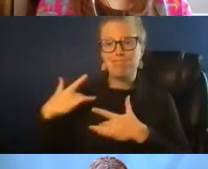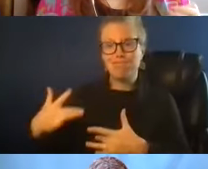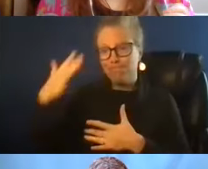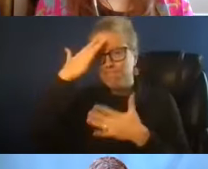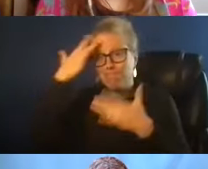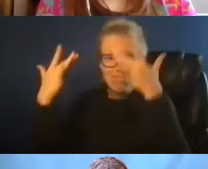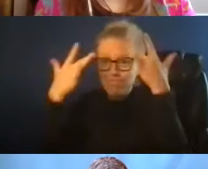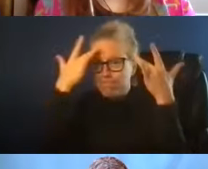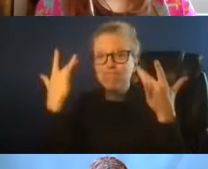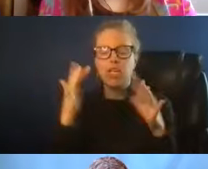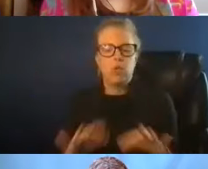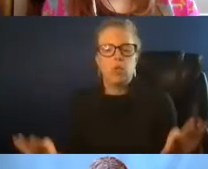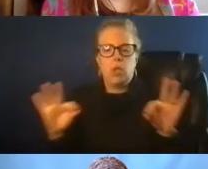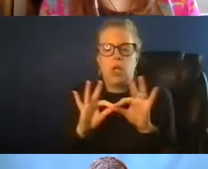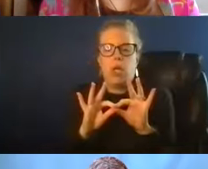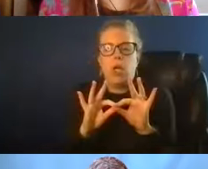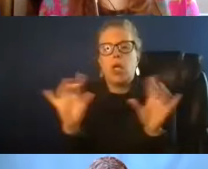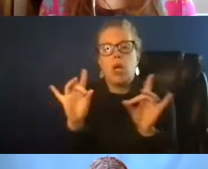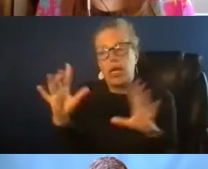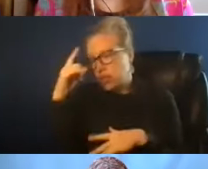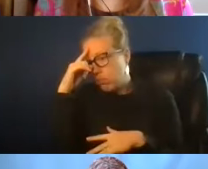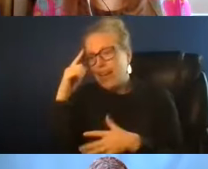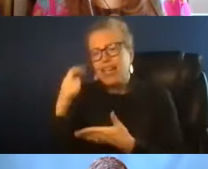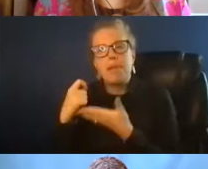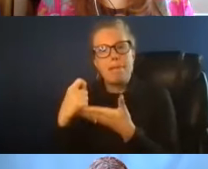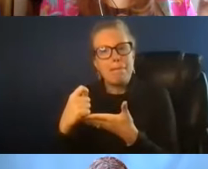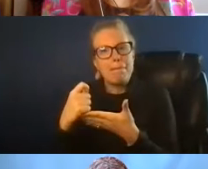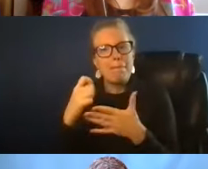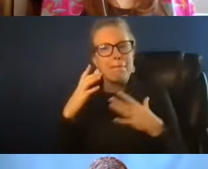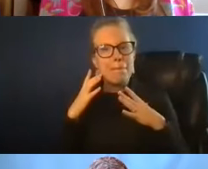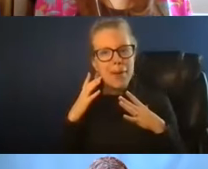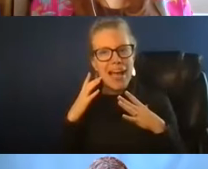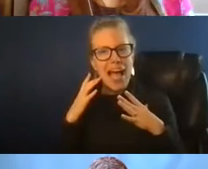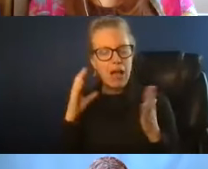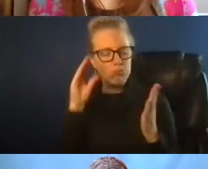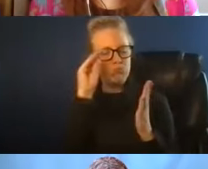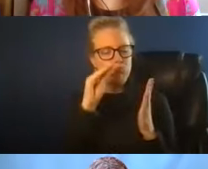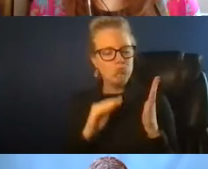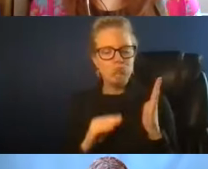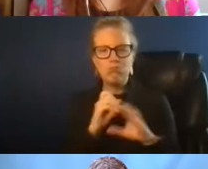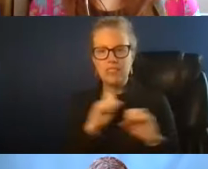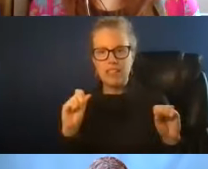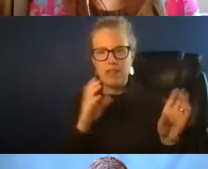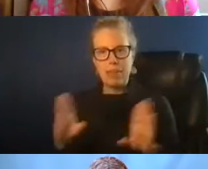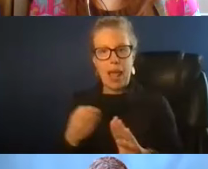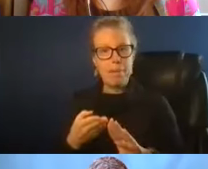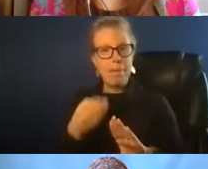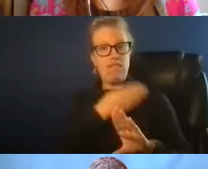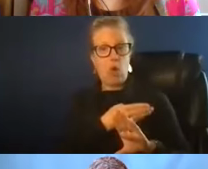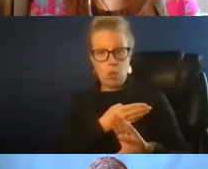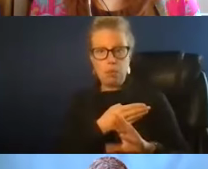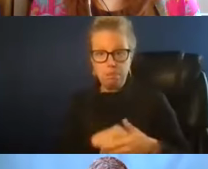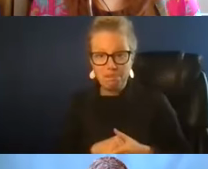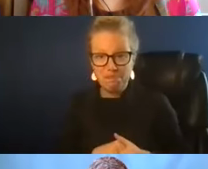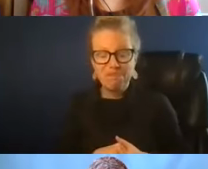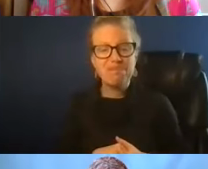important to give your crisis brain a break by putting a safety plan together ahead of time. Let's